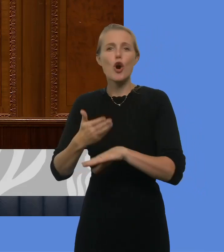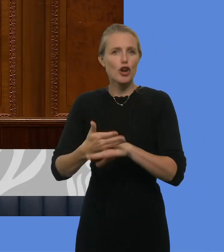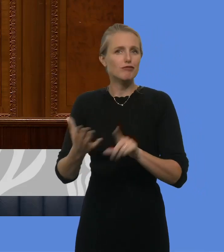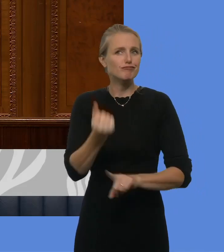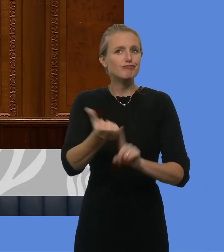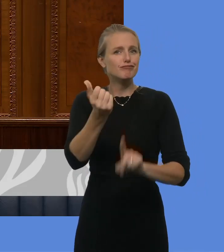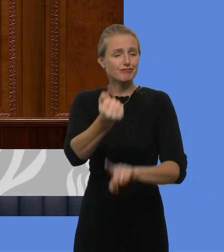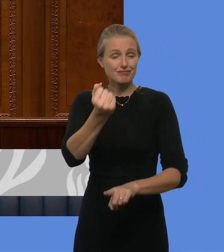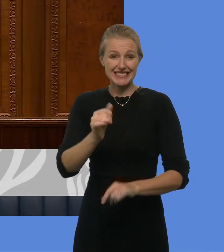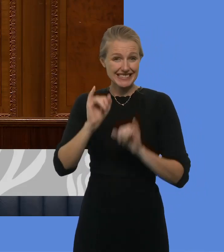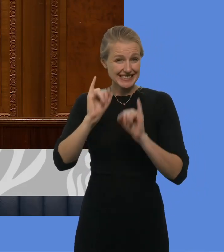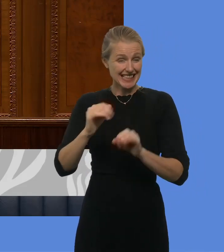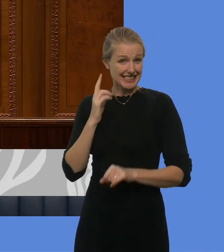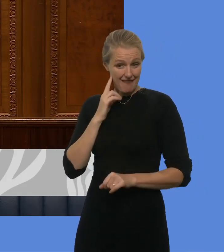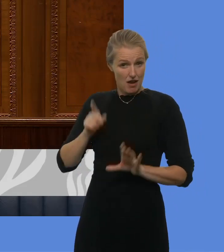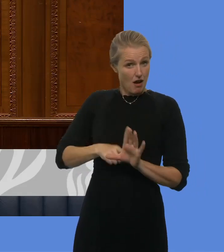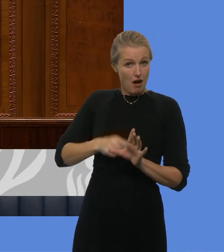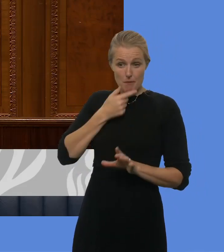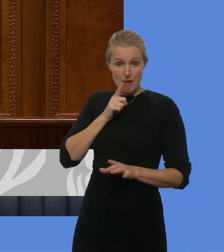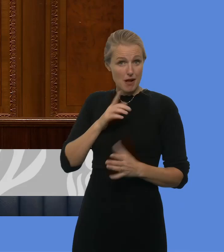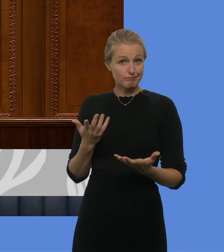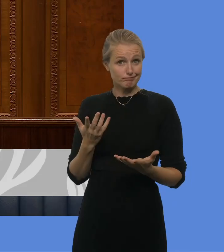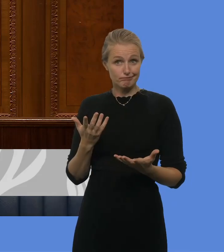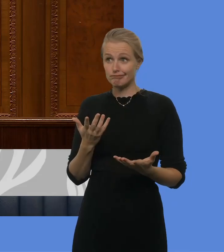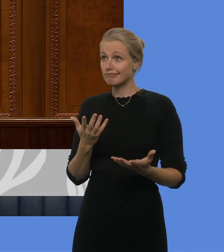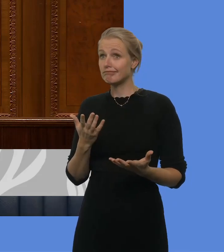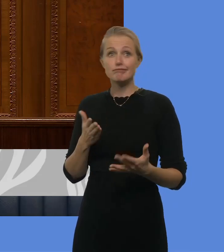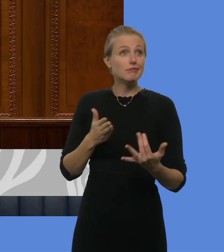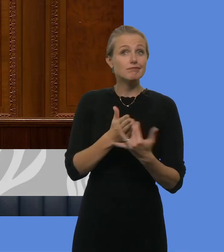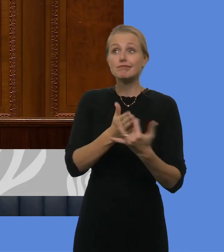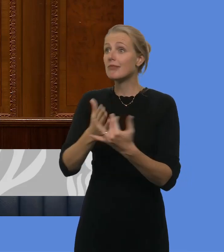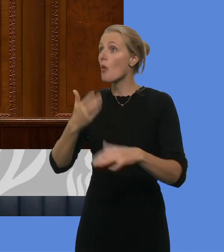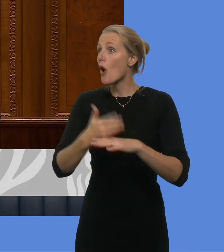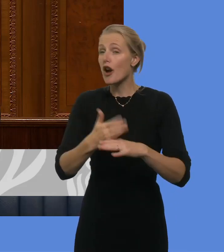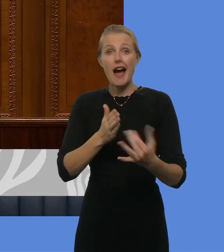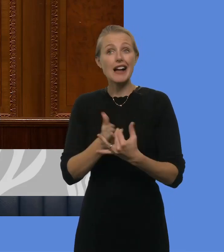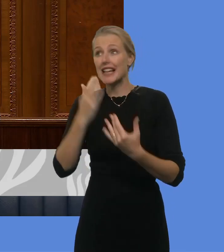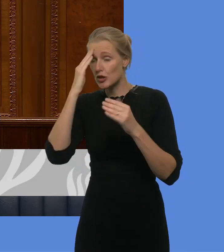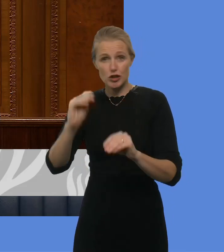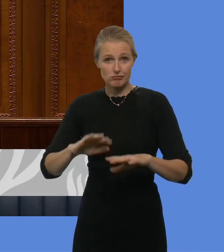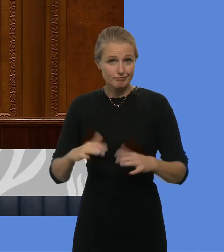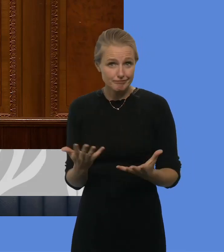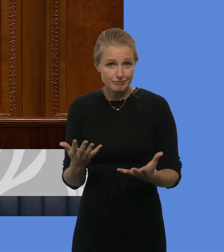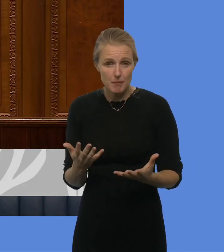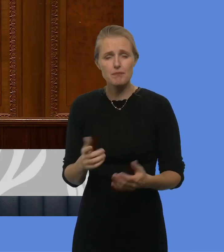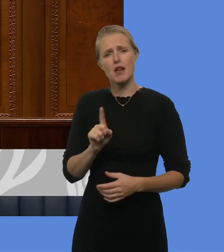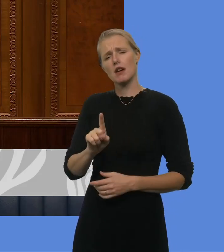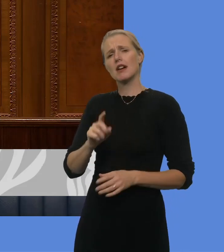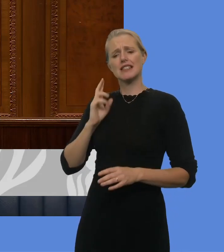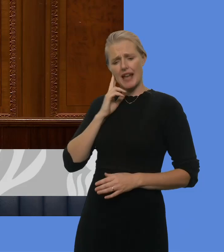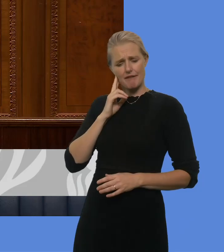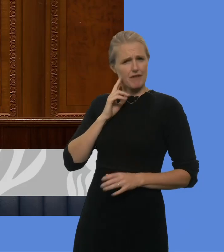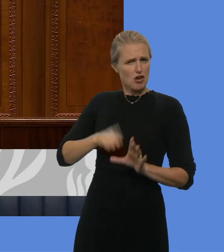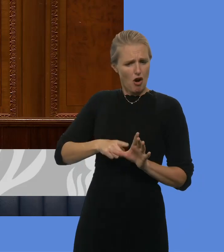gap means that deaf people, young people, are being disadvantaged in education and employment. Once a deaf young person